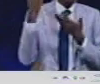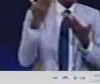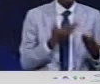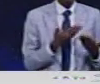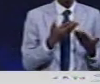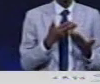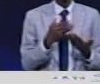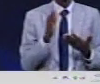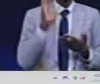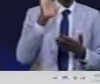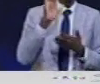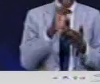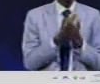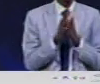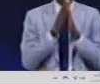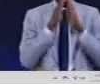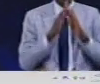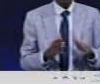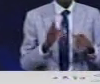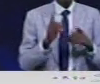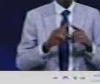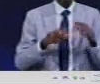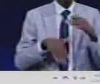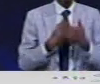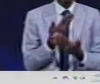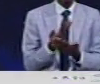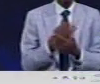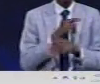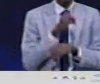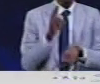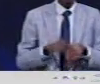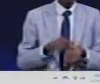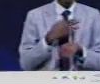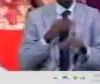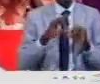In Jesus' name we pray.